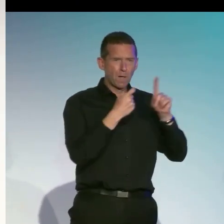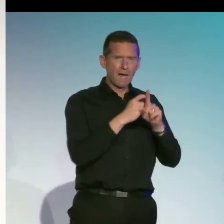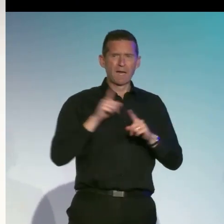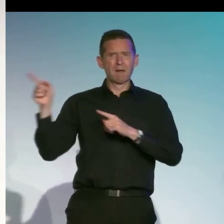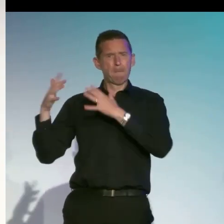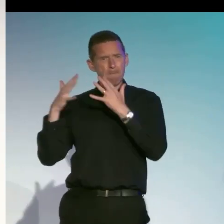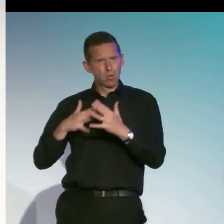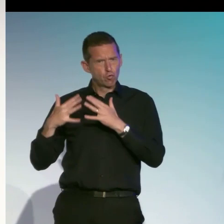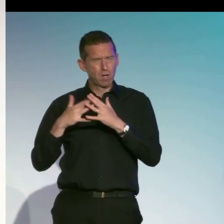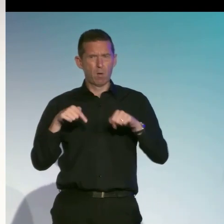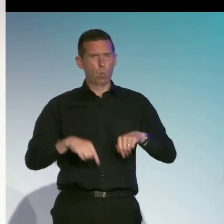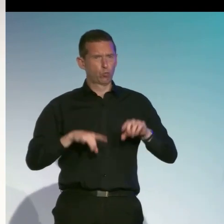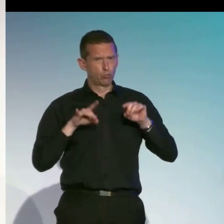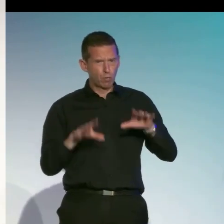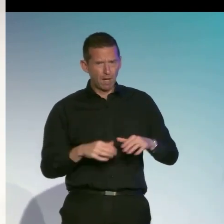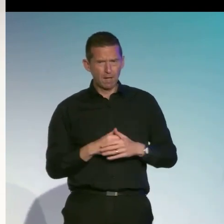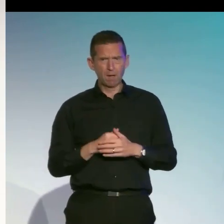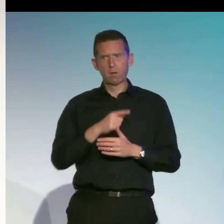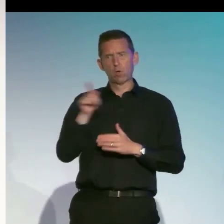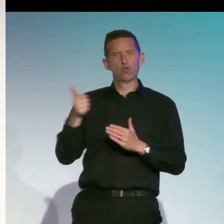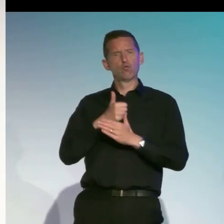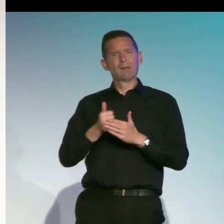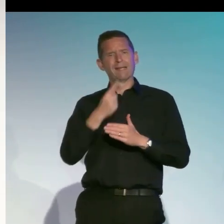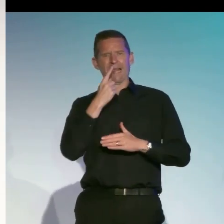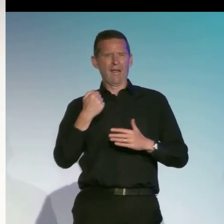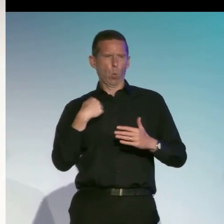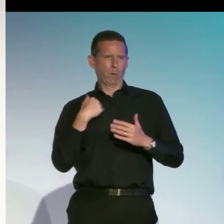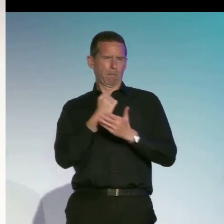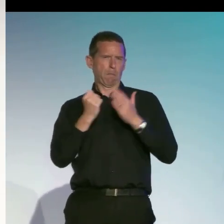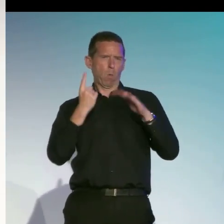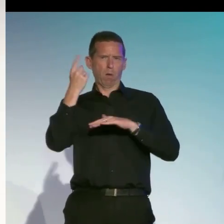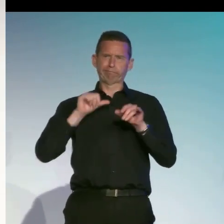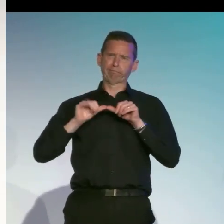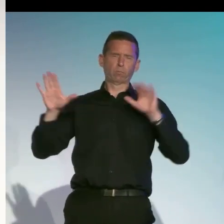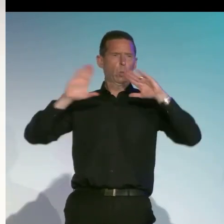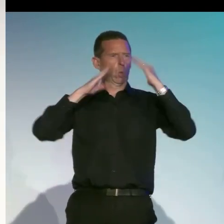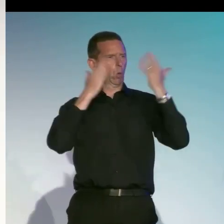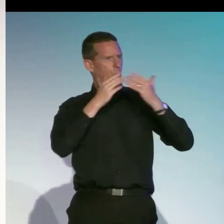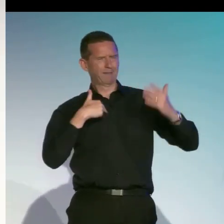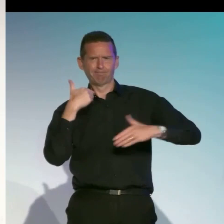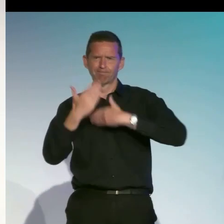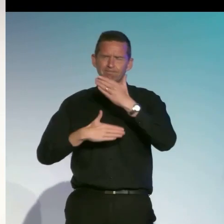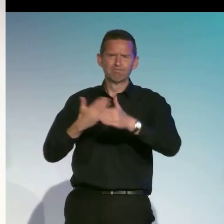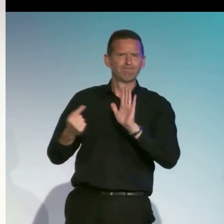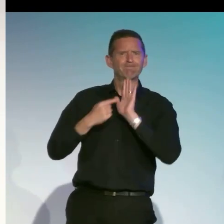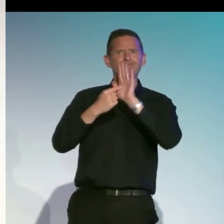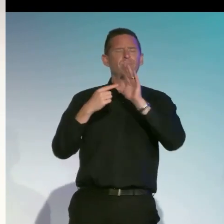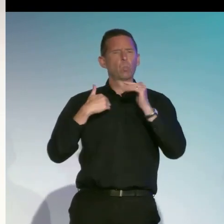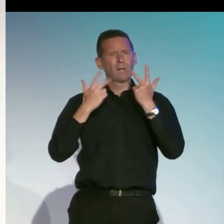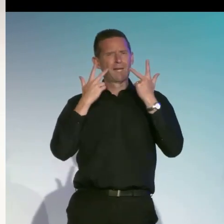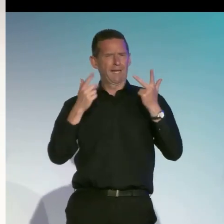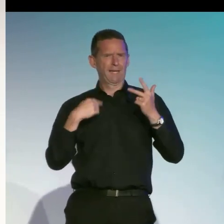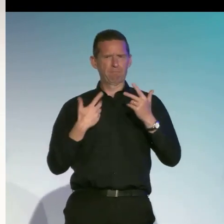US, here in Australia, countries that often hold themselves out to the rest of the world as beacons of progress, beacons of where